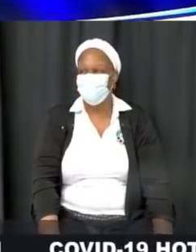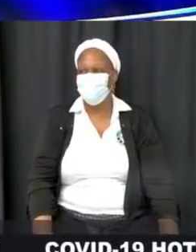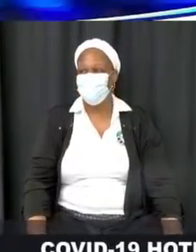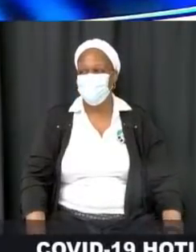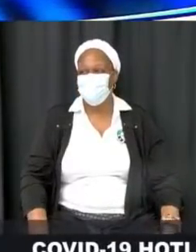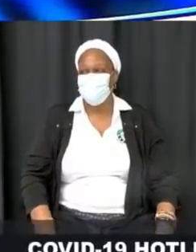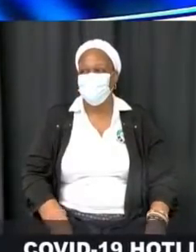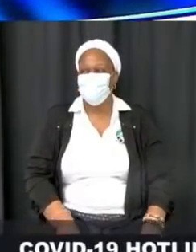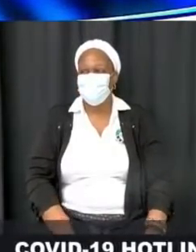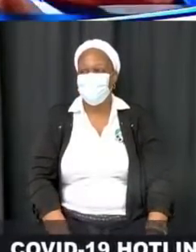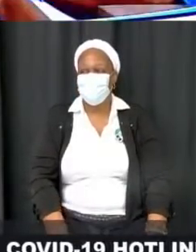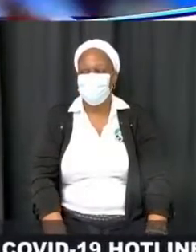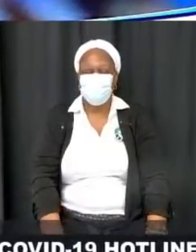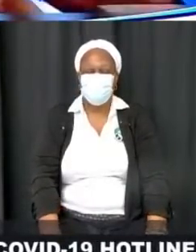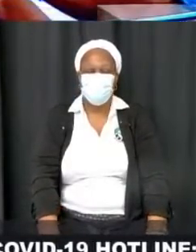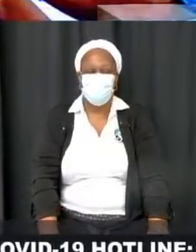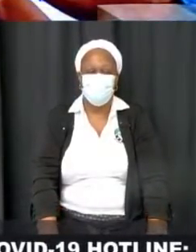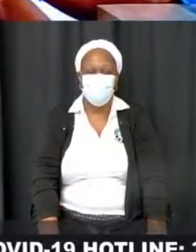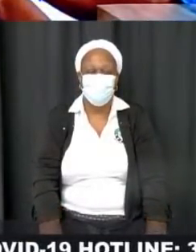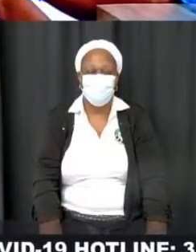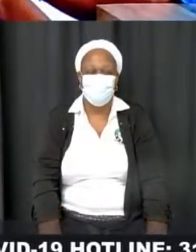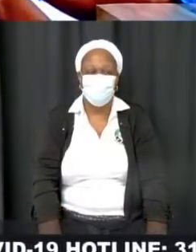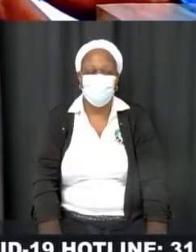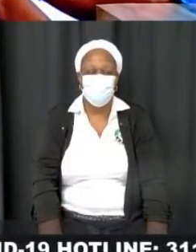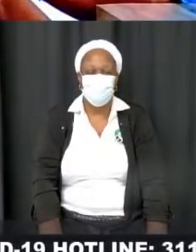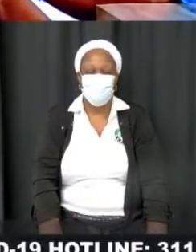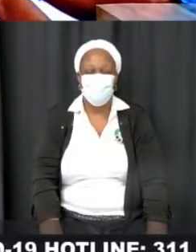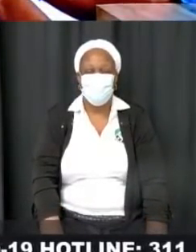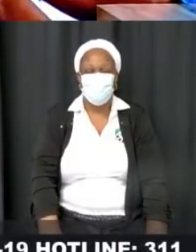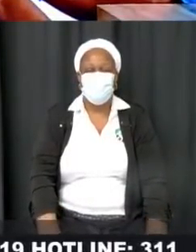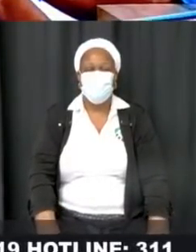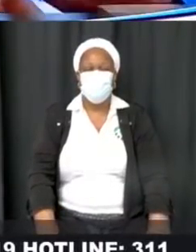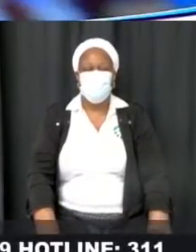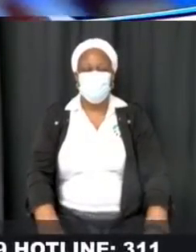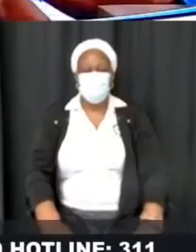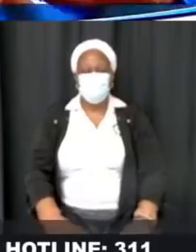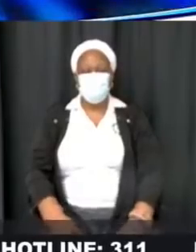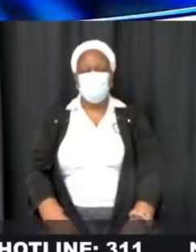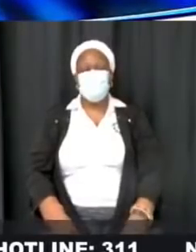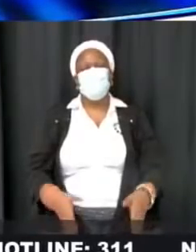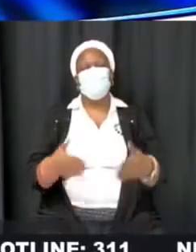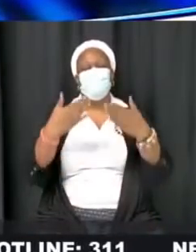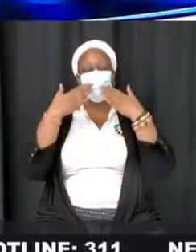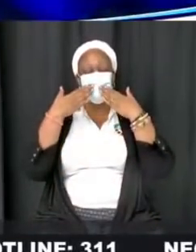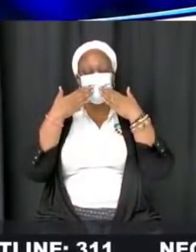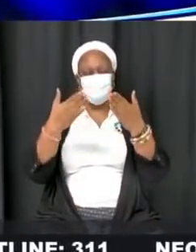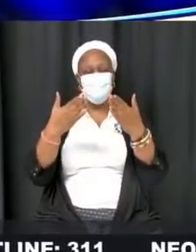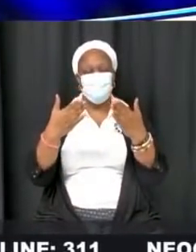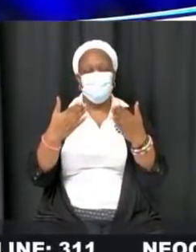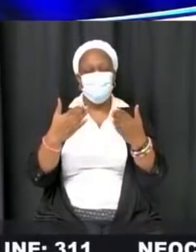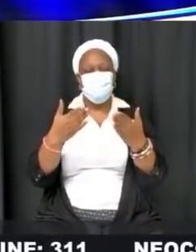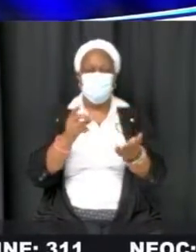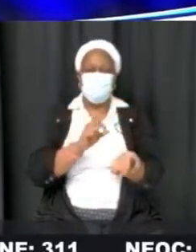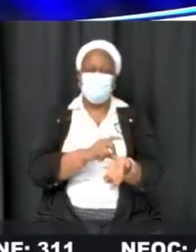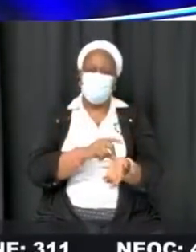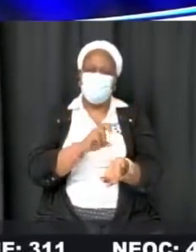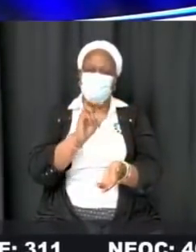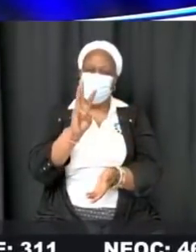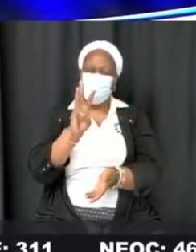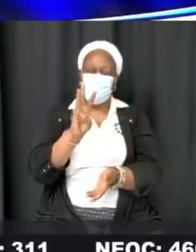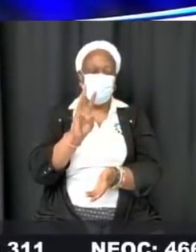I guess my mind was on Dr. Wilkinson. Thank you very much, Superintendent Henry. That brings us to